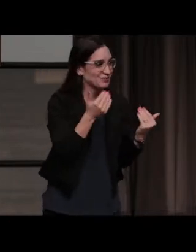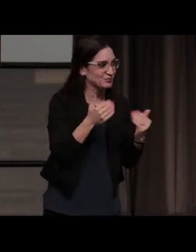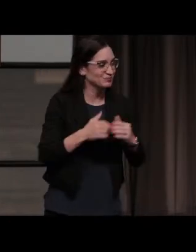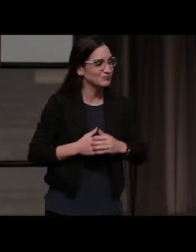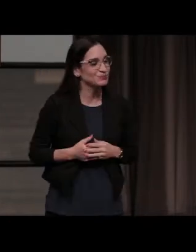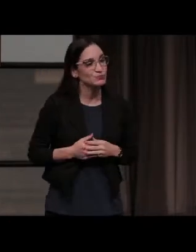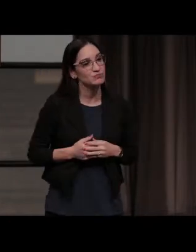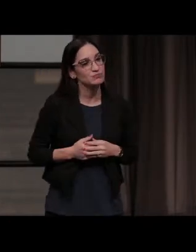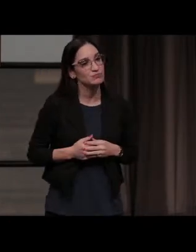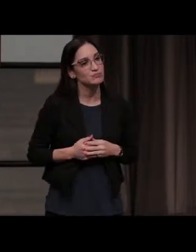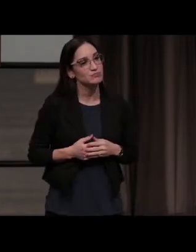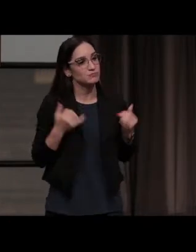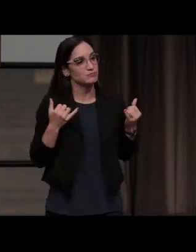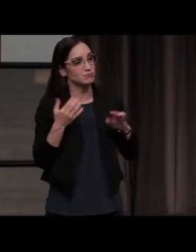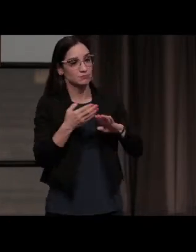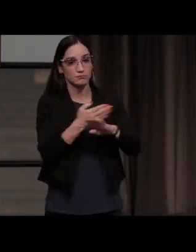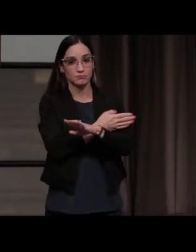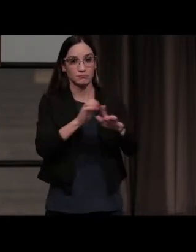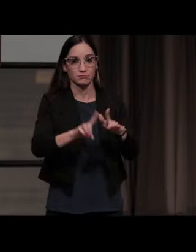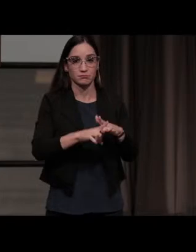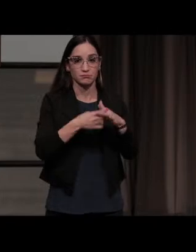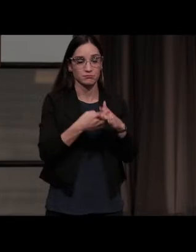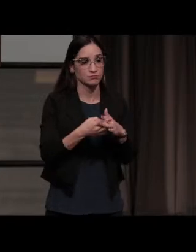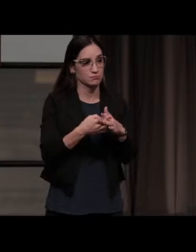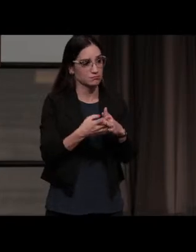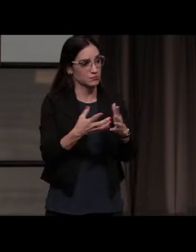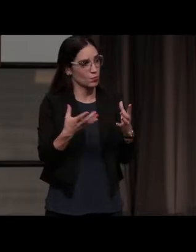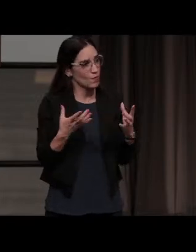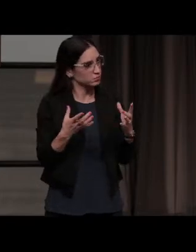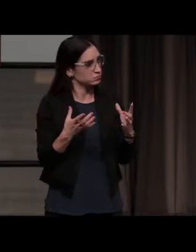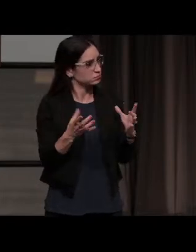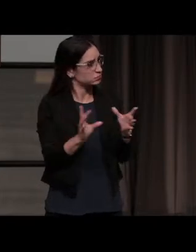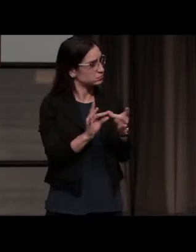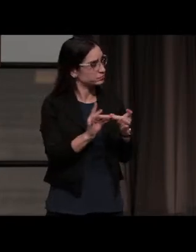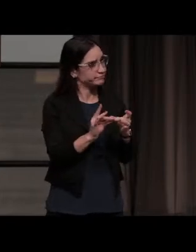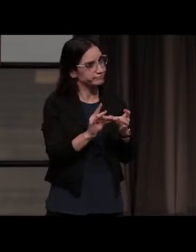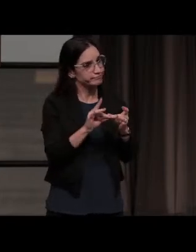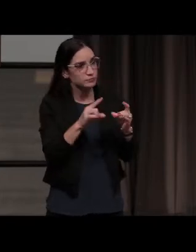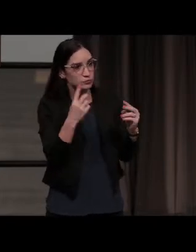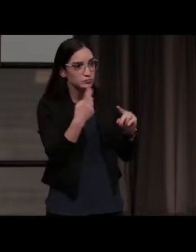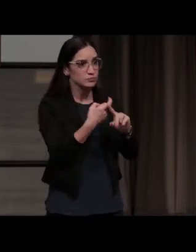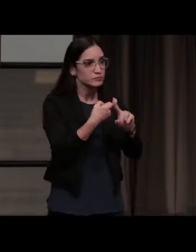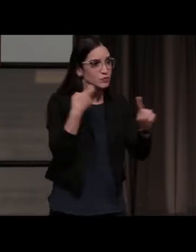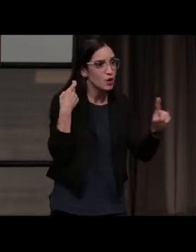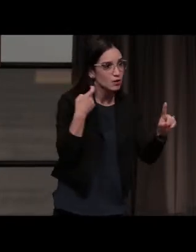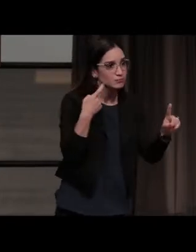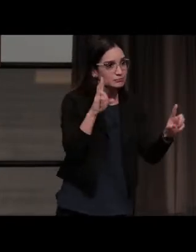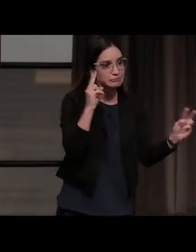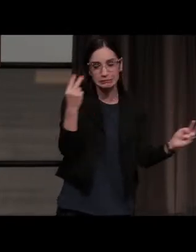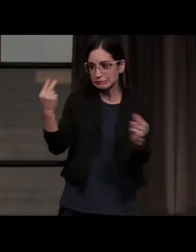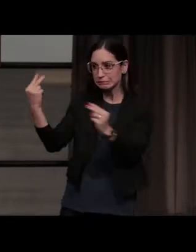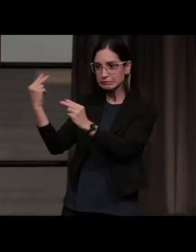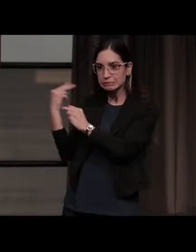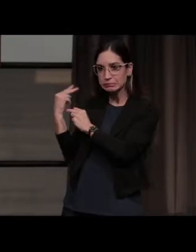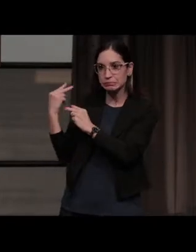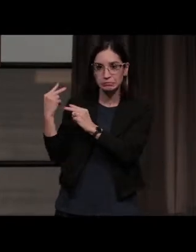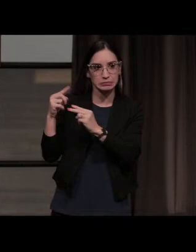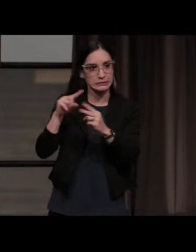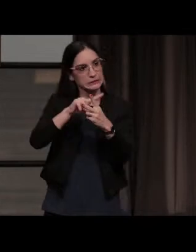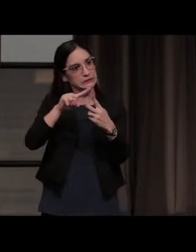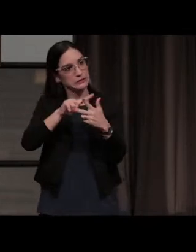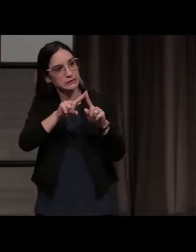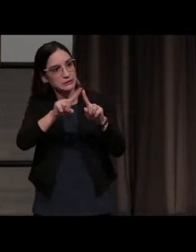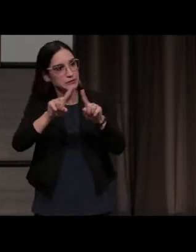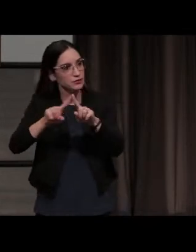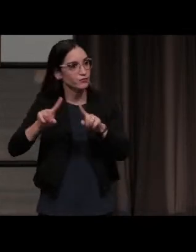So as we get started, I would like to first acknowledge that we are speaking today from the ancestral homelands of the Calusa, Tocobaga, and Tequesta